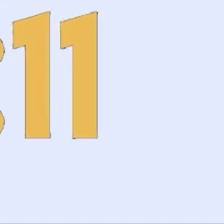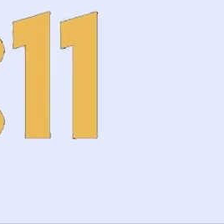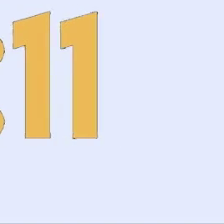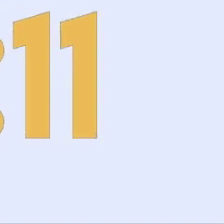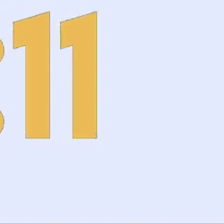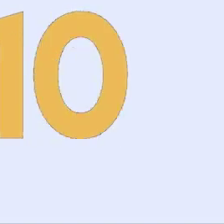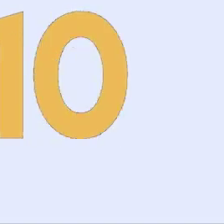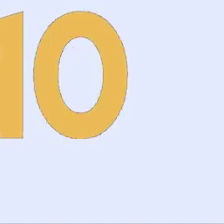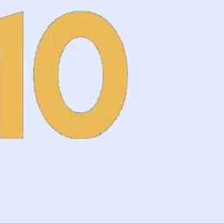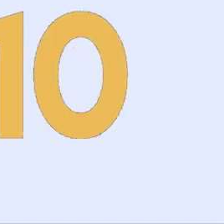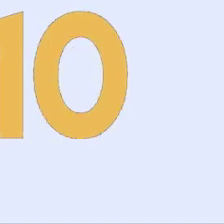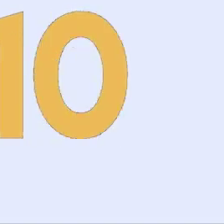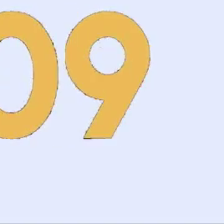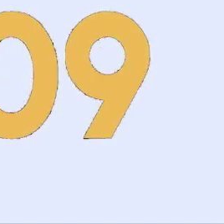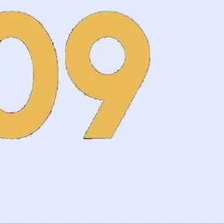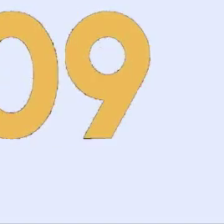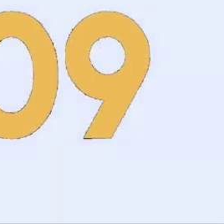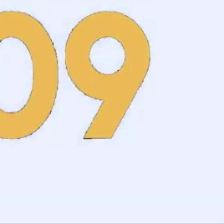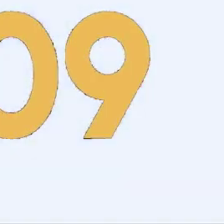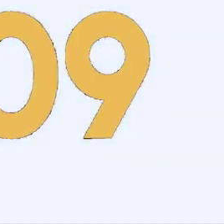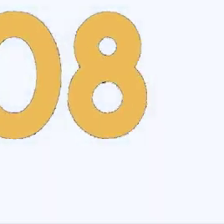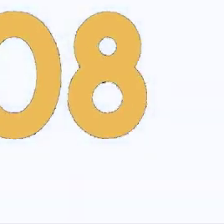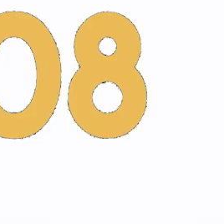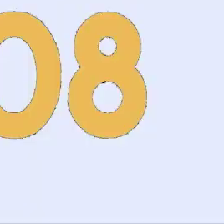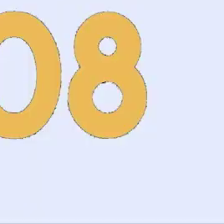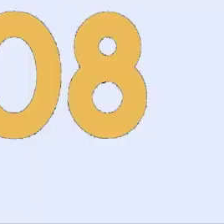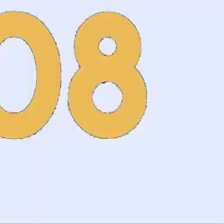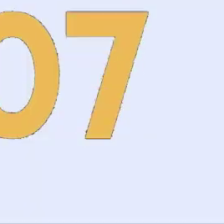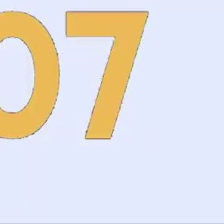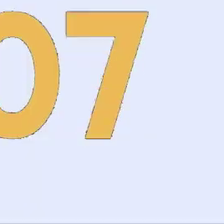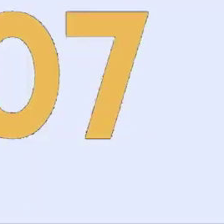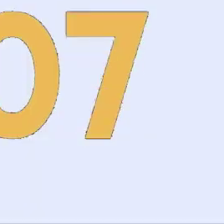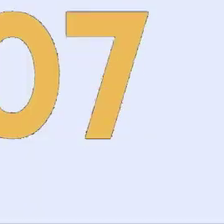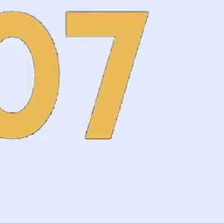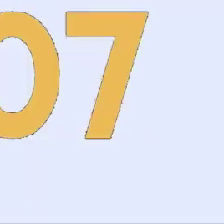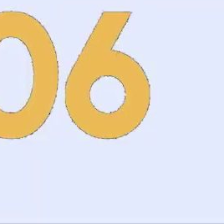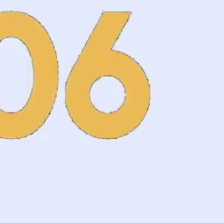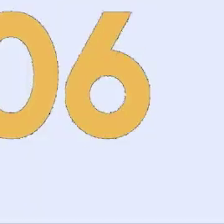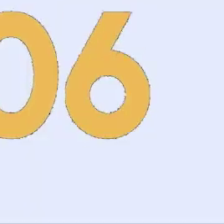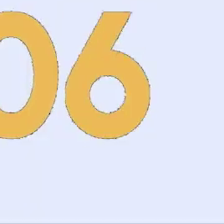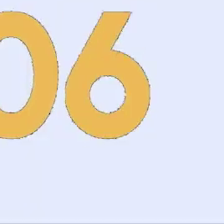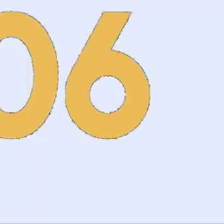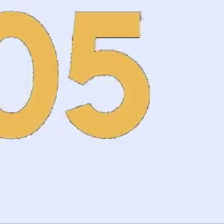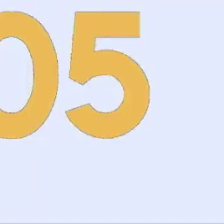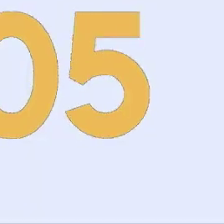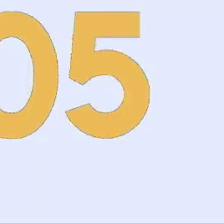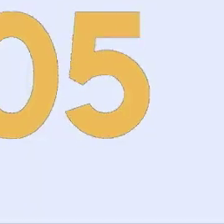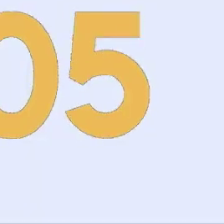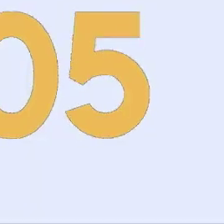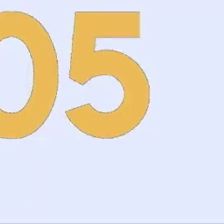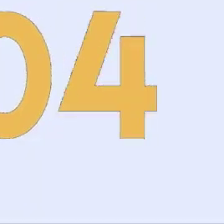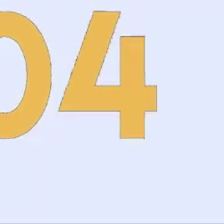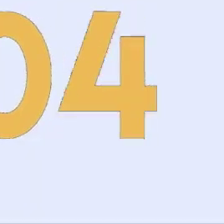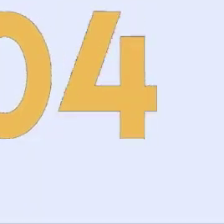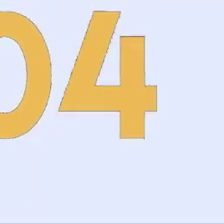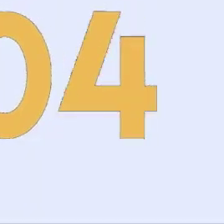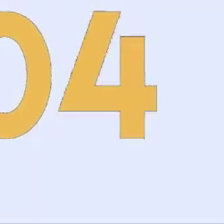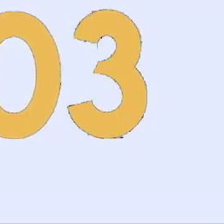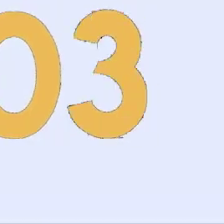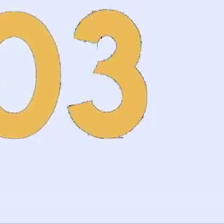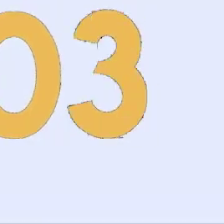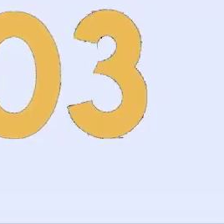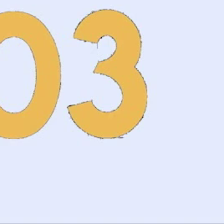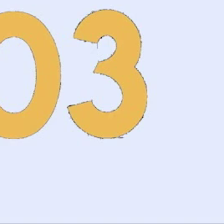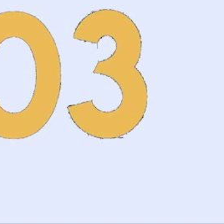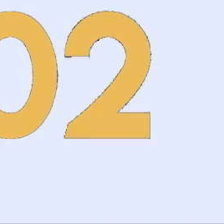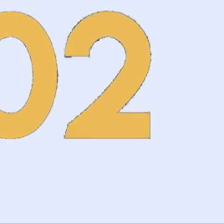spirit, so colorful. If you feel it, then let's go to